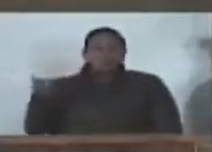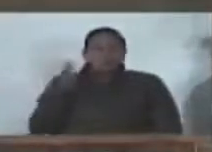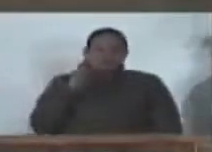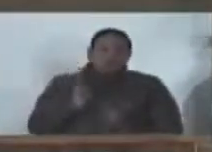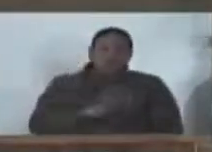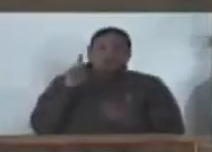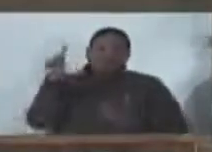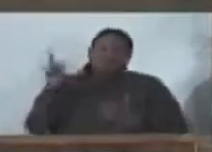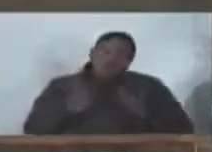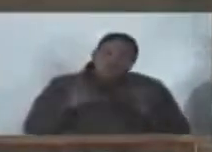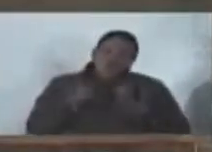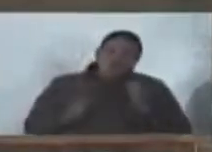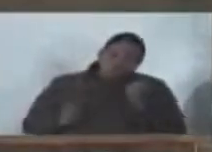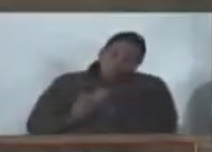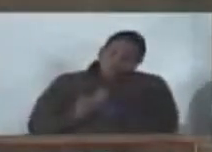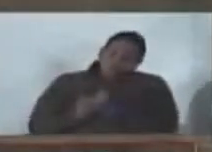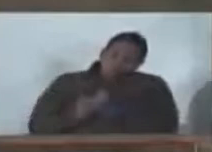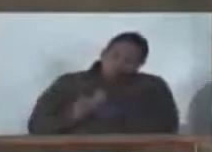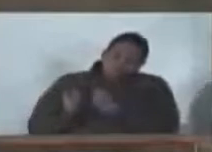unparalleled service to the country.